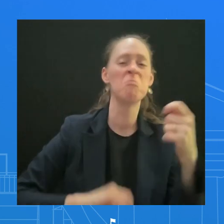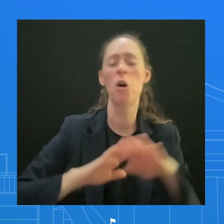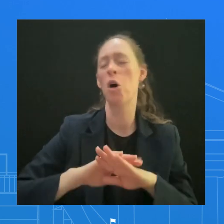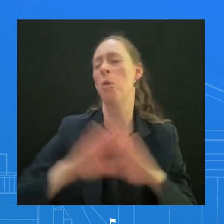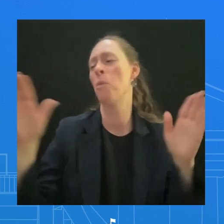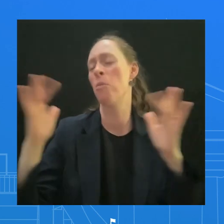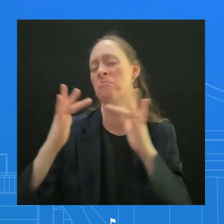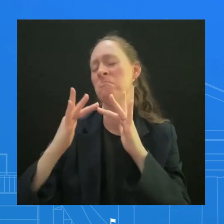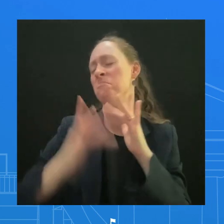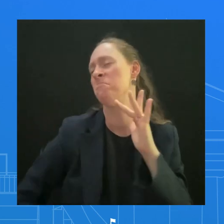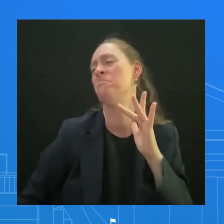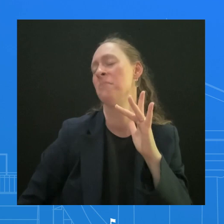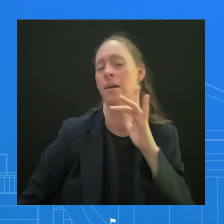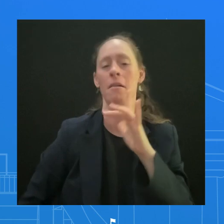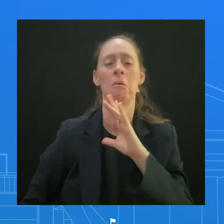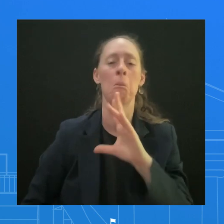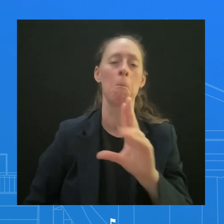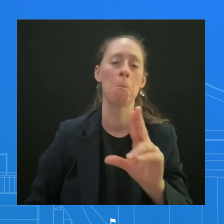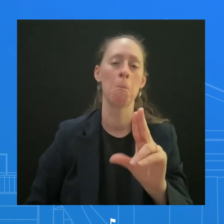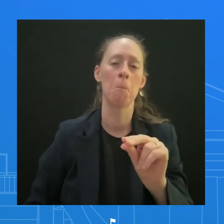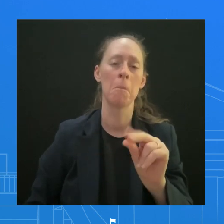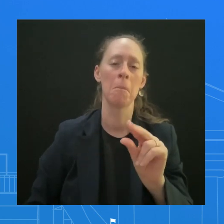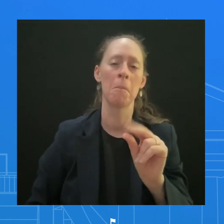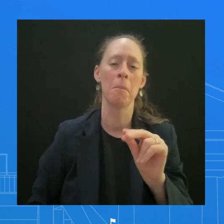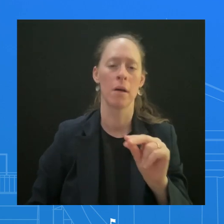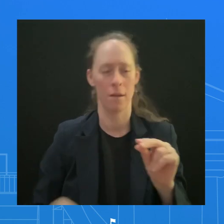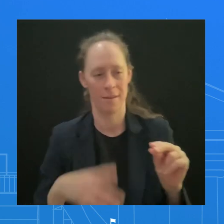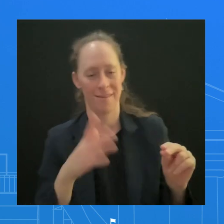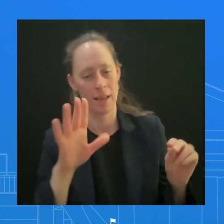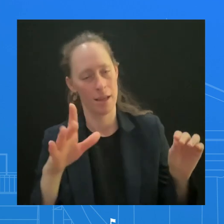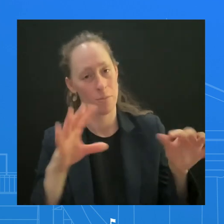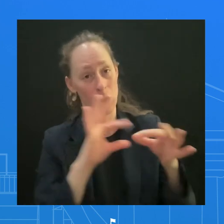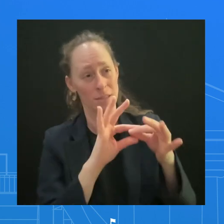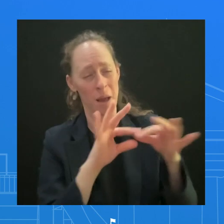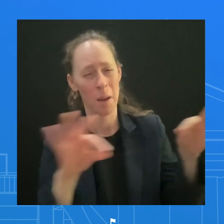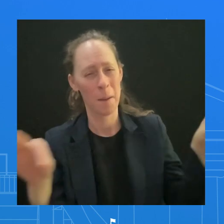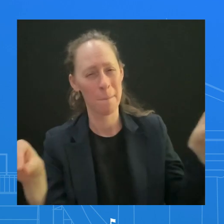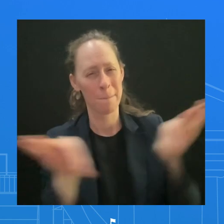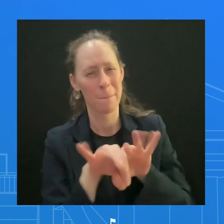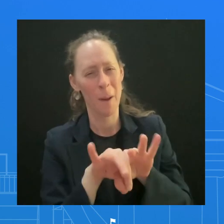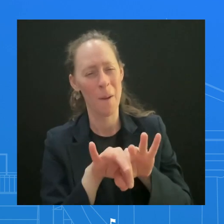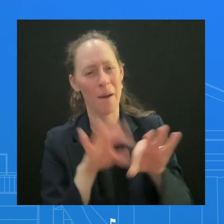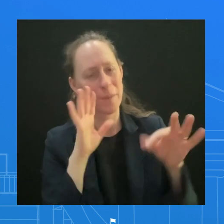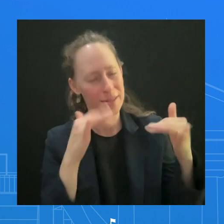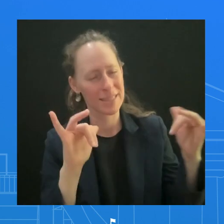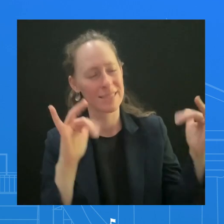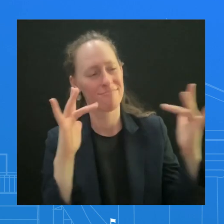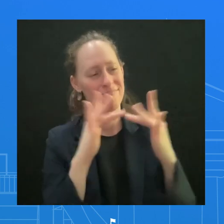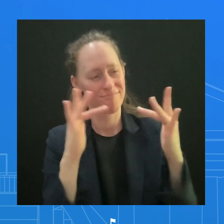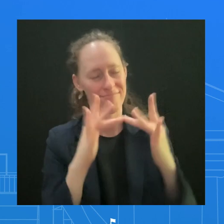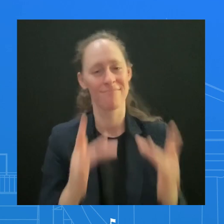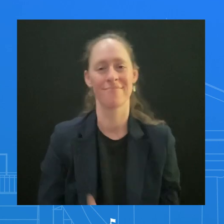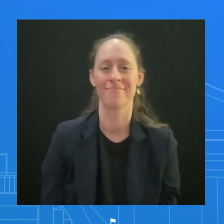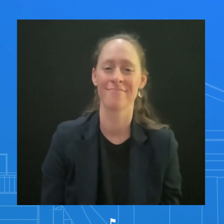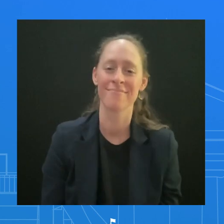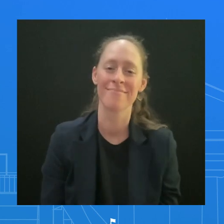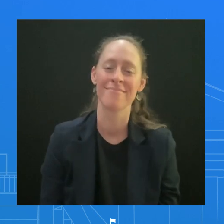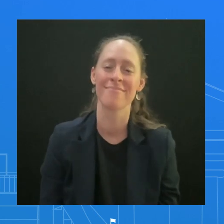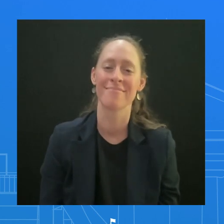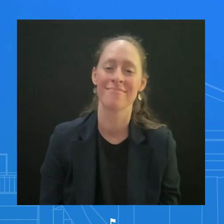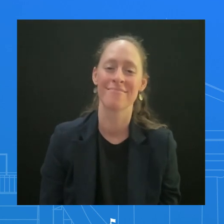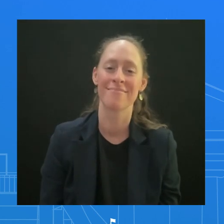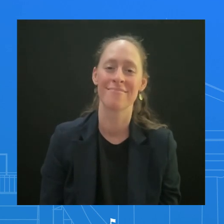important. We need to move it forward, and he's absolutely confident that we'll be able to. Let me ask you this. Other than the démarche, have you seen any other consequences